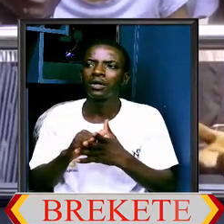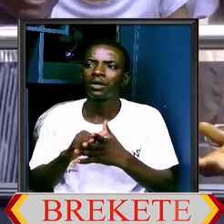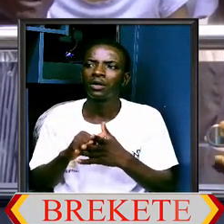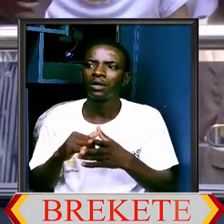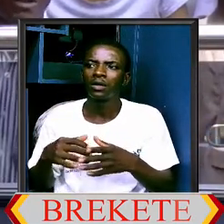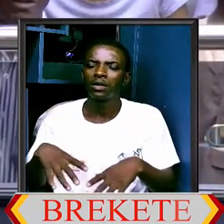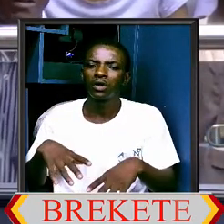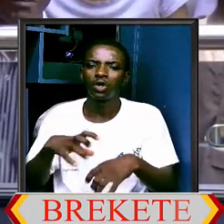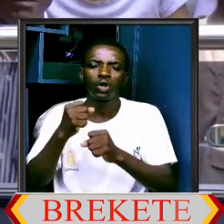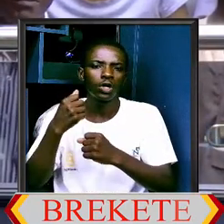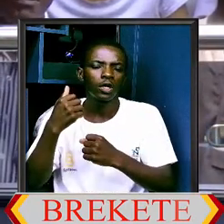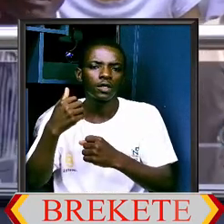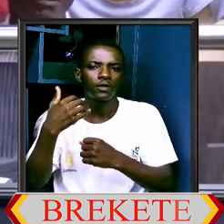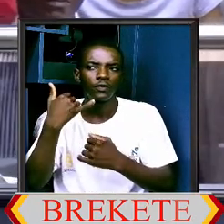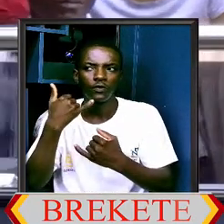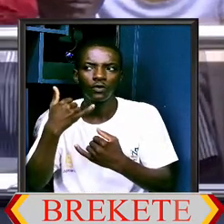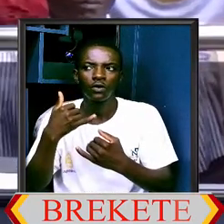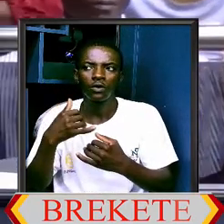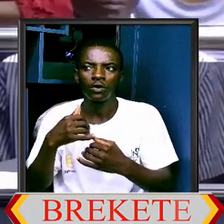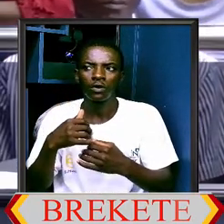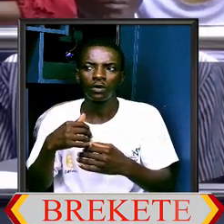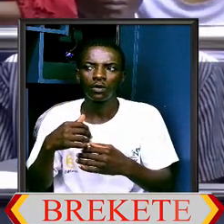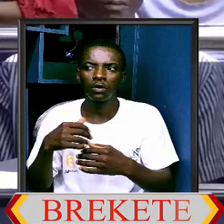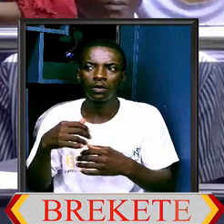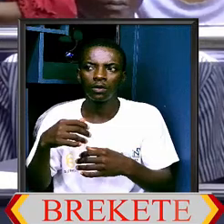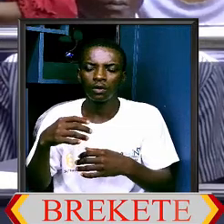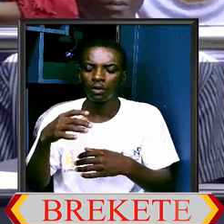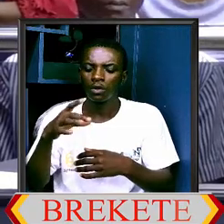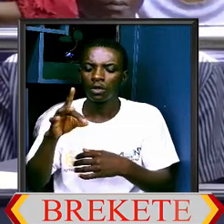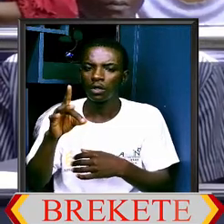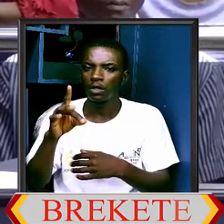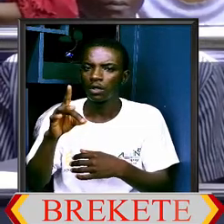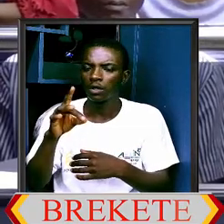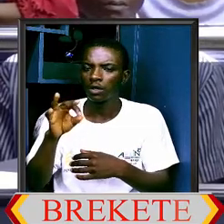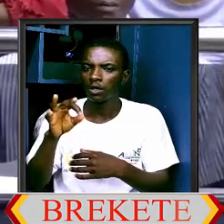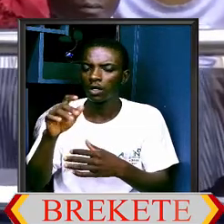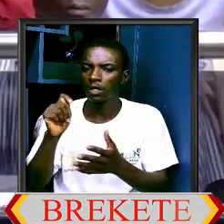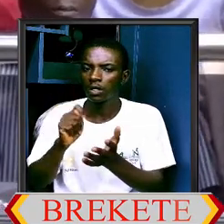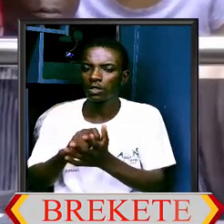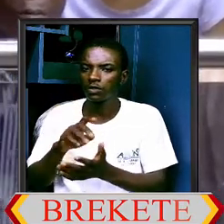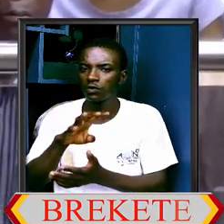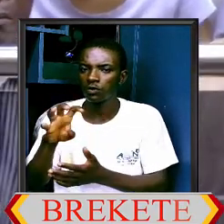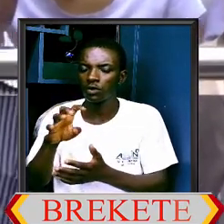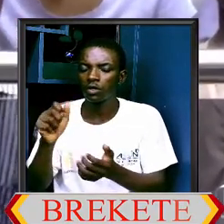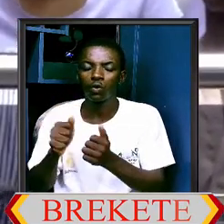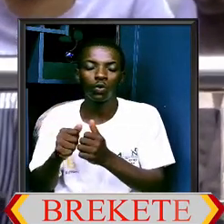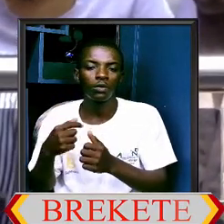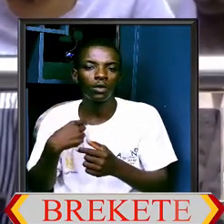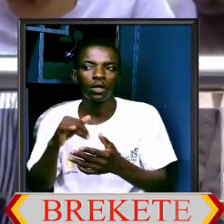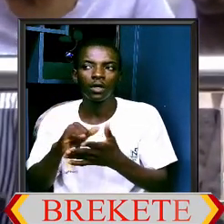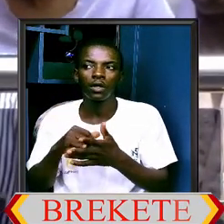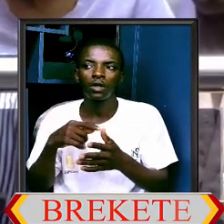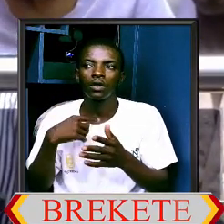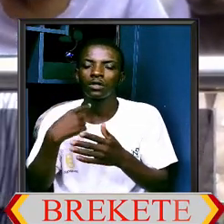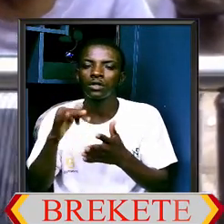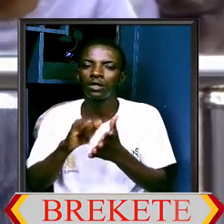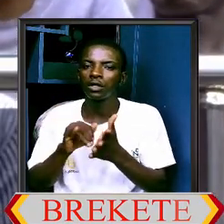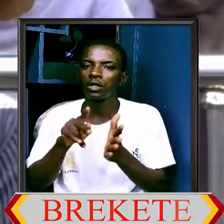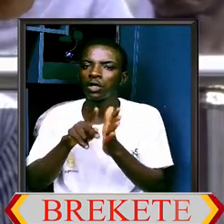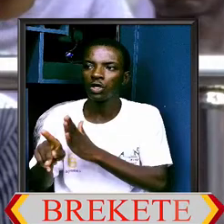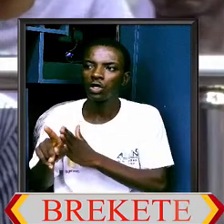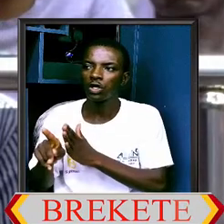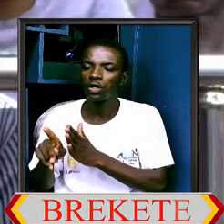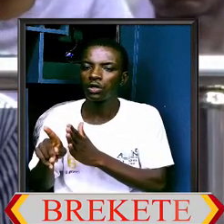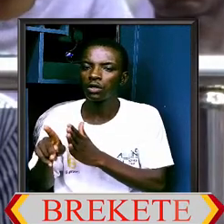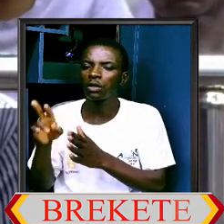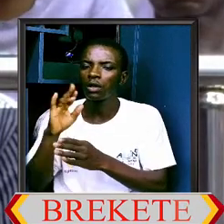my phone. And the 9,400 that is with me. They said they will kill me and throw